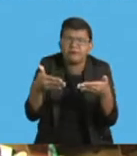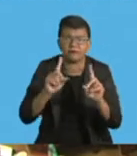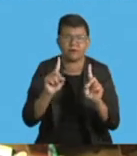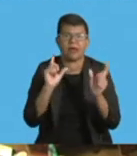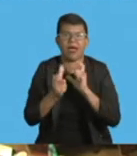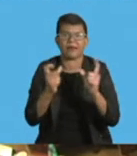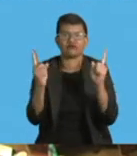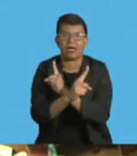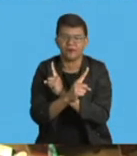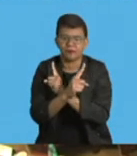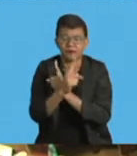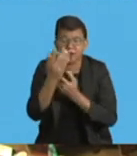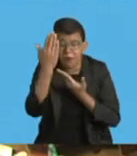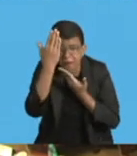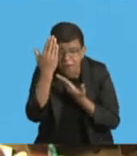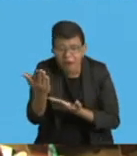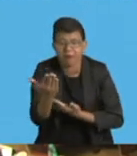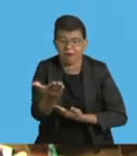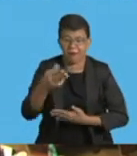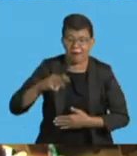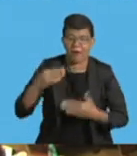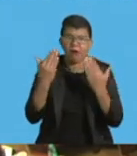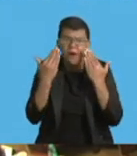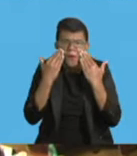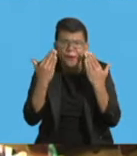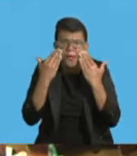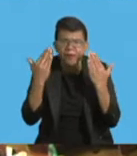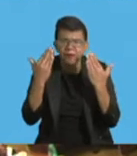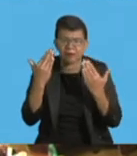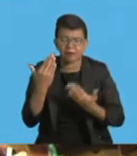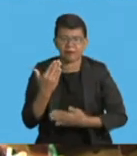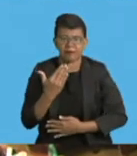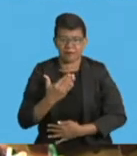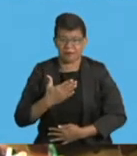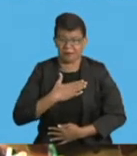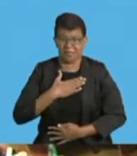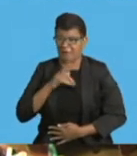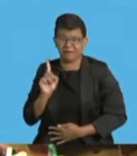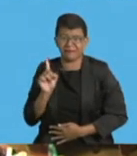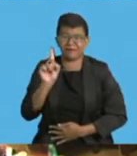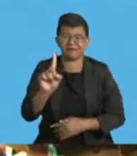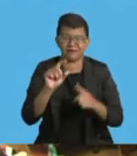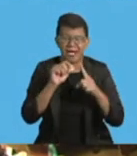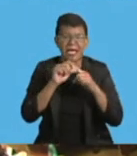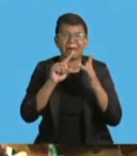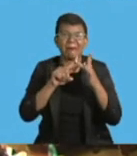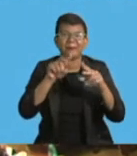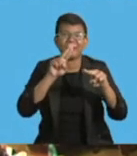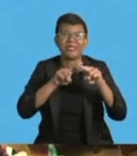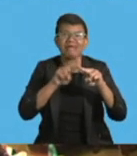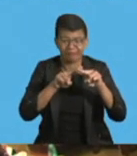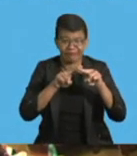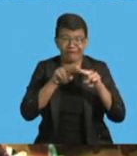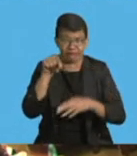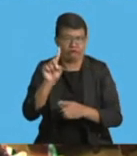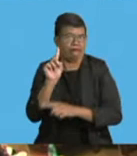aware, my attendance at this year's PIF was my first ever. And I went to Tuvalu with high hopes